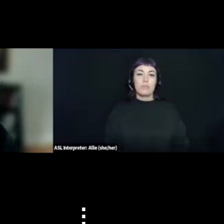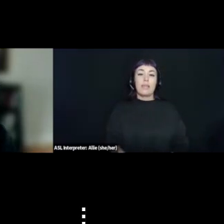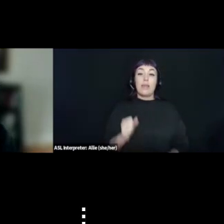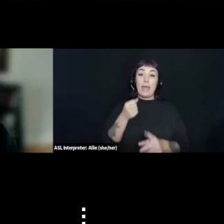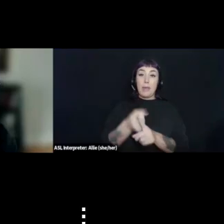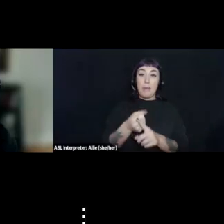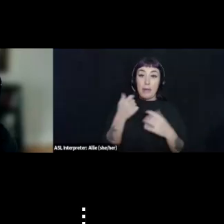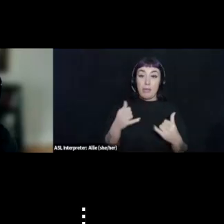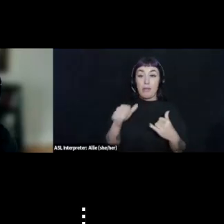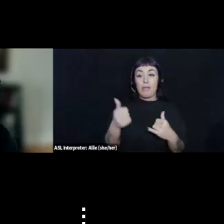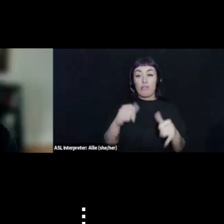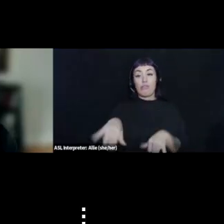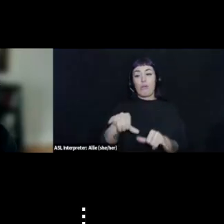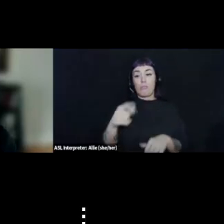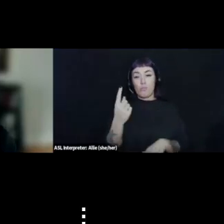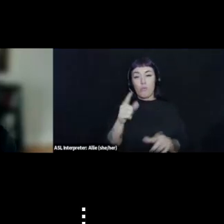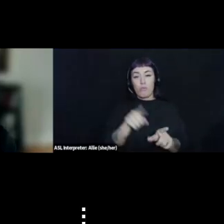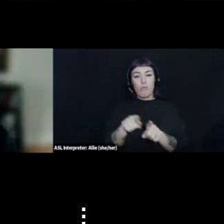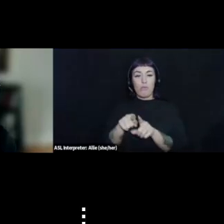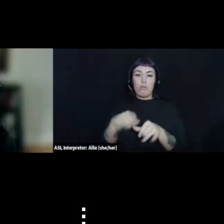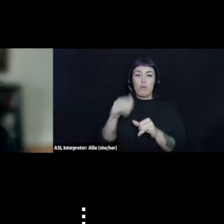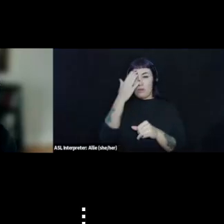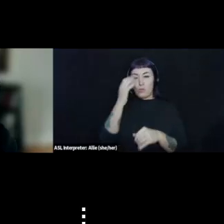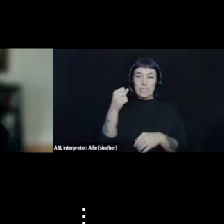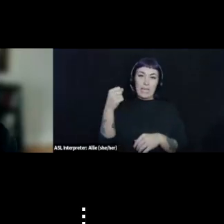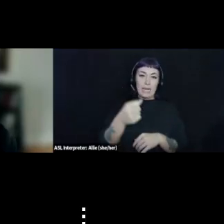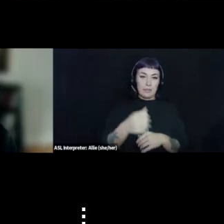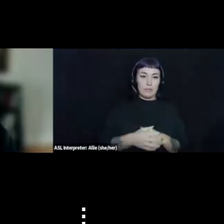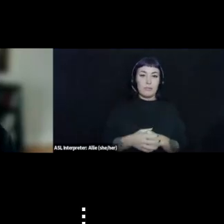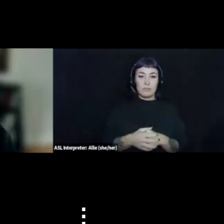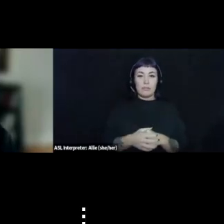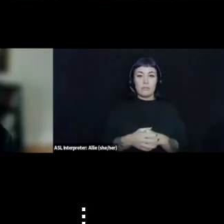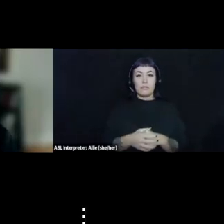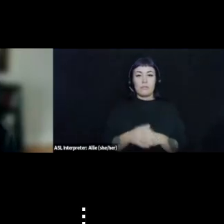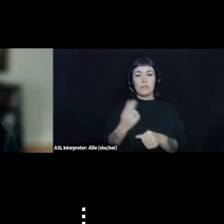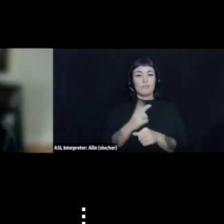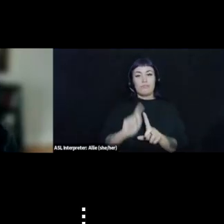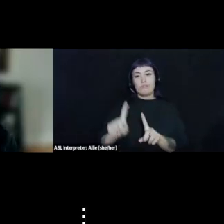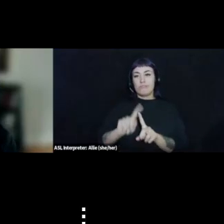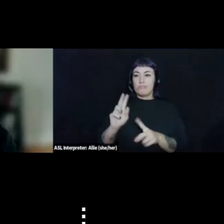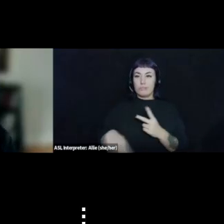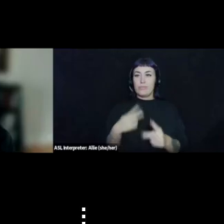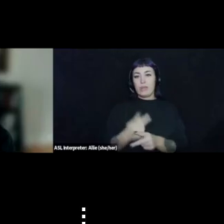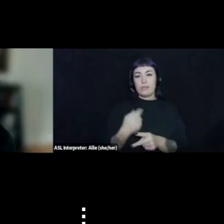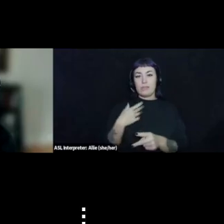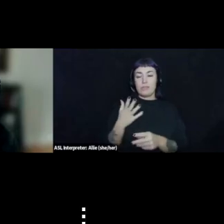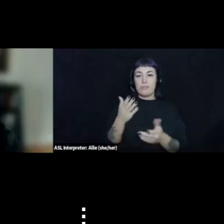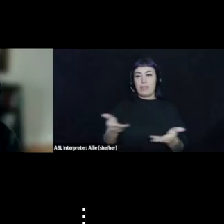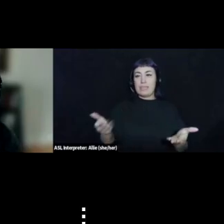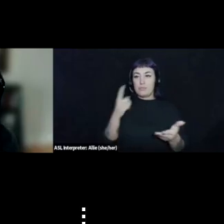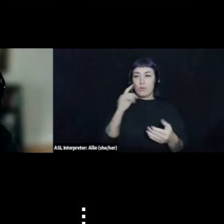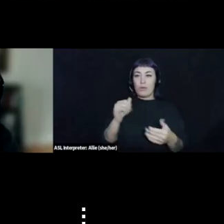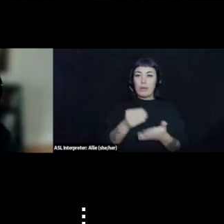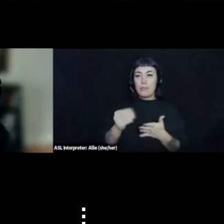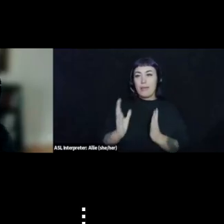Impact play, another really common one, also commonly known as hitting. We can use all different kinds of implements for that. We can